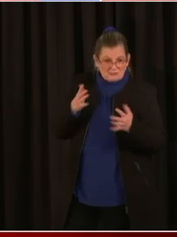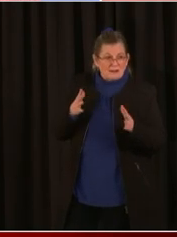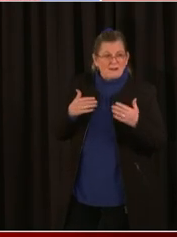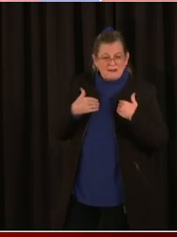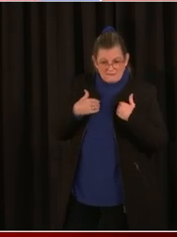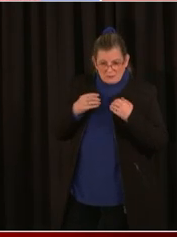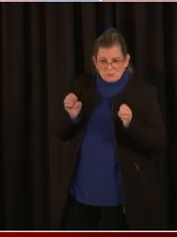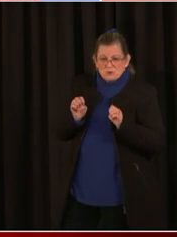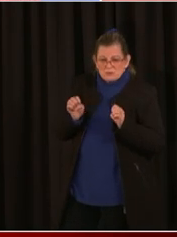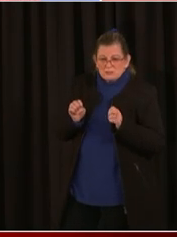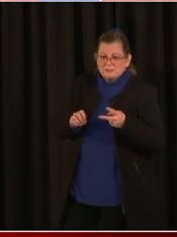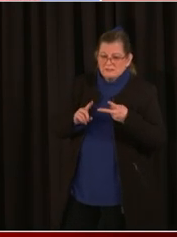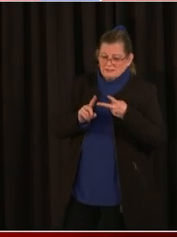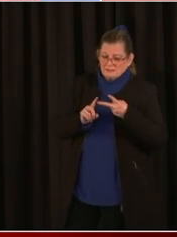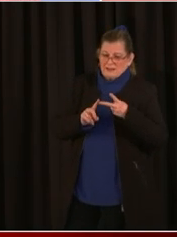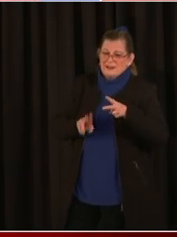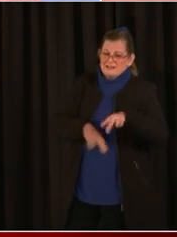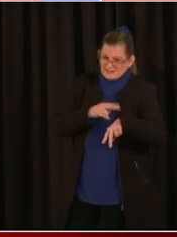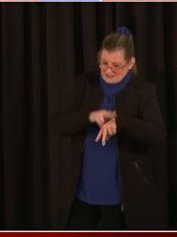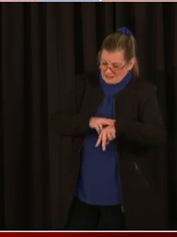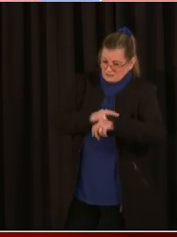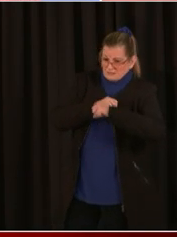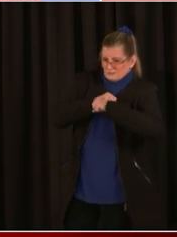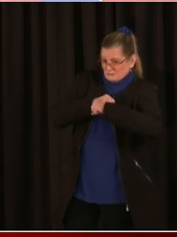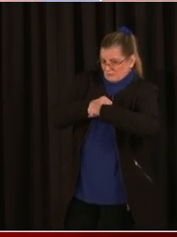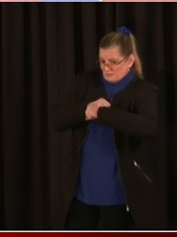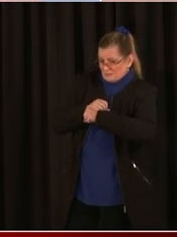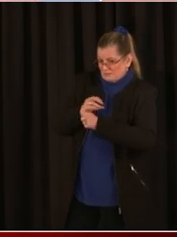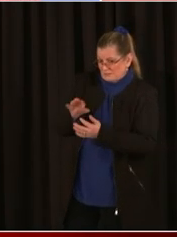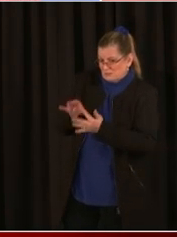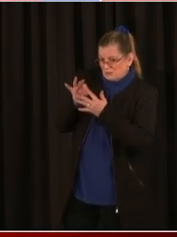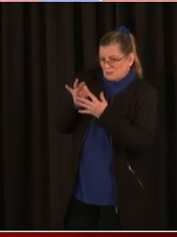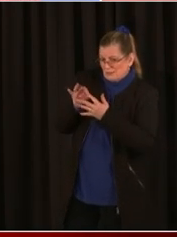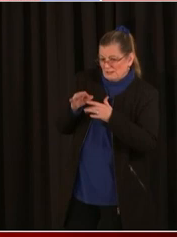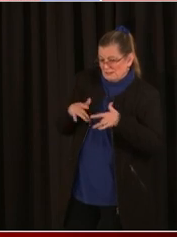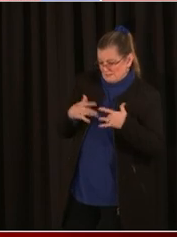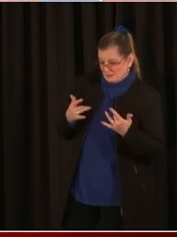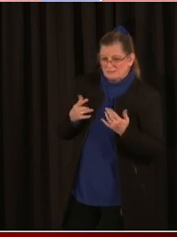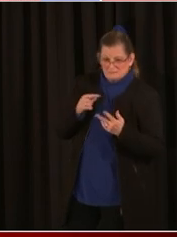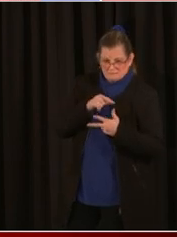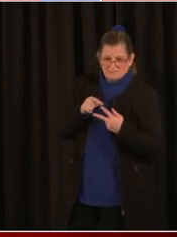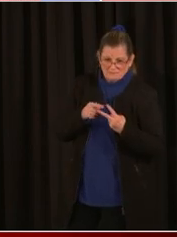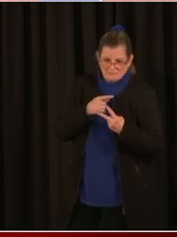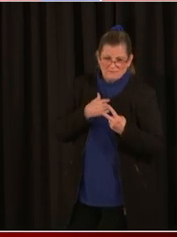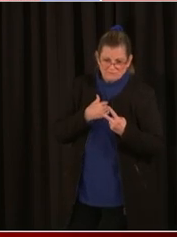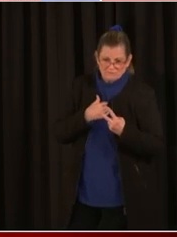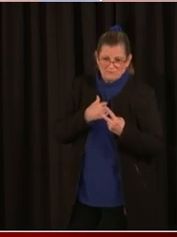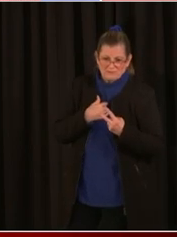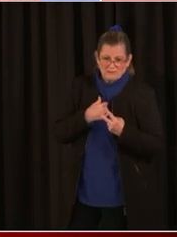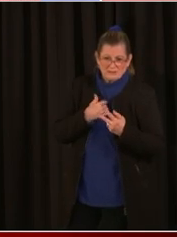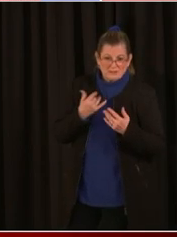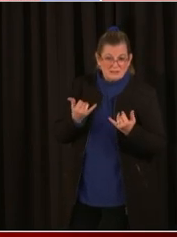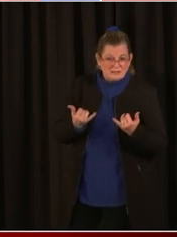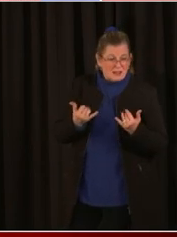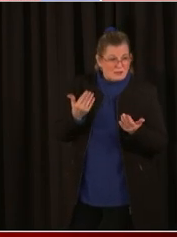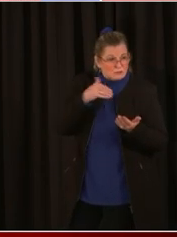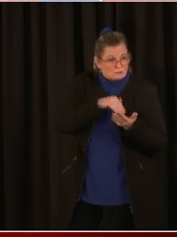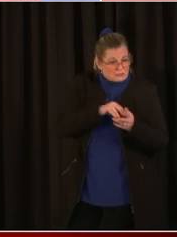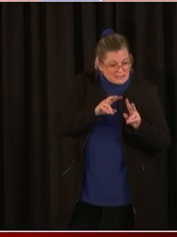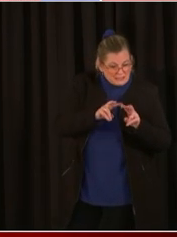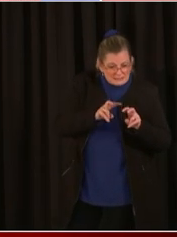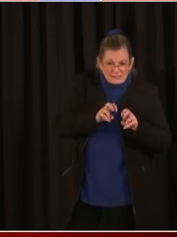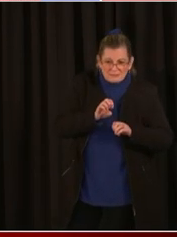upcoming national special security event, they're resetting and regrouping, and then they're going to move into a more